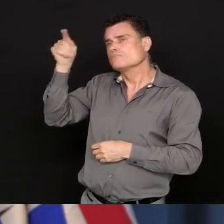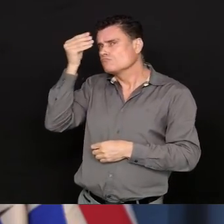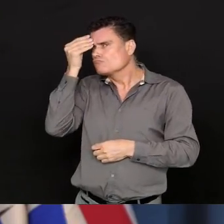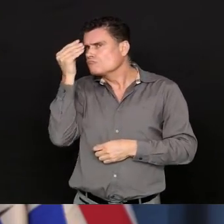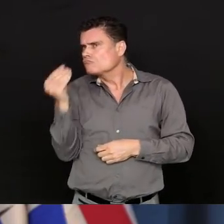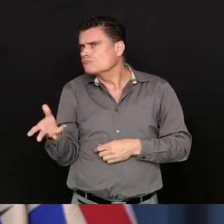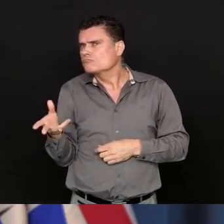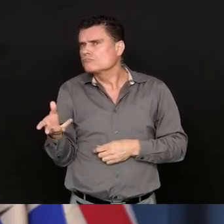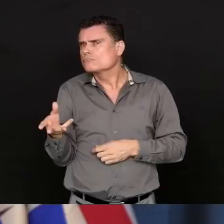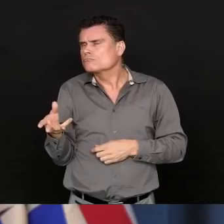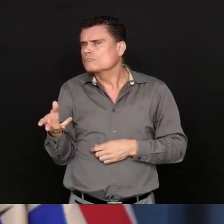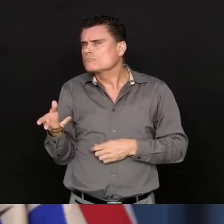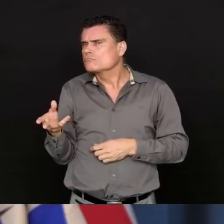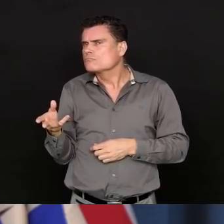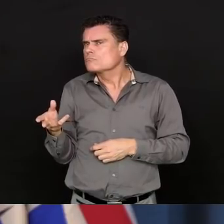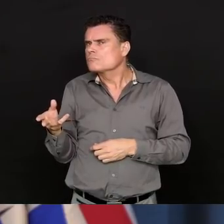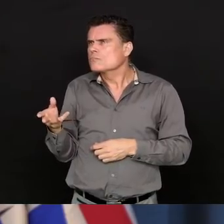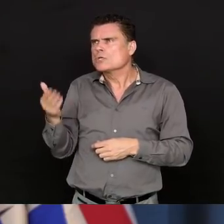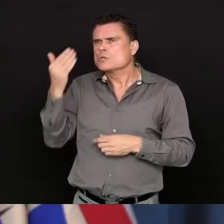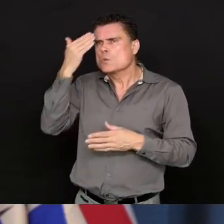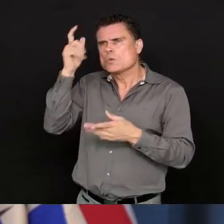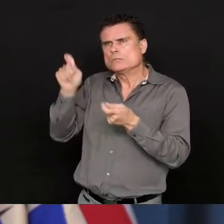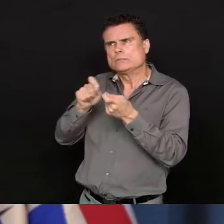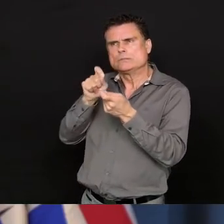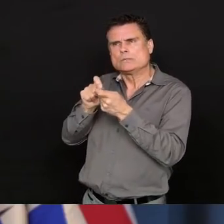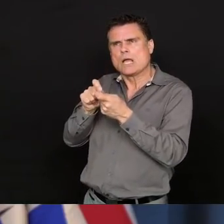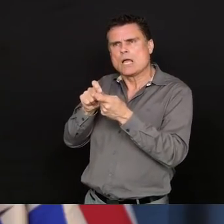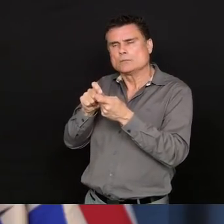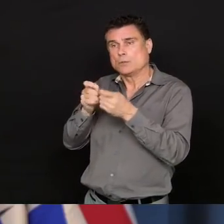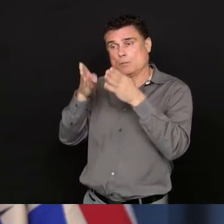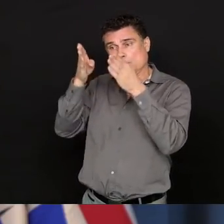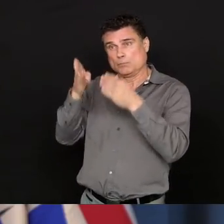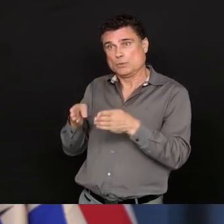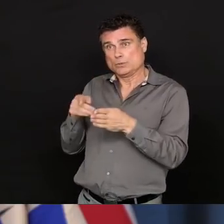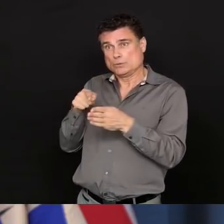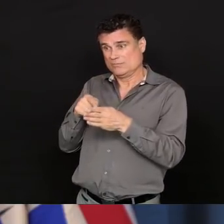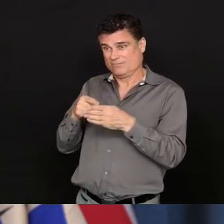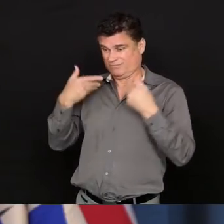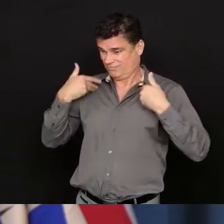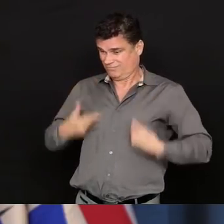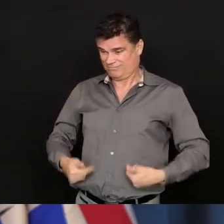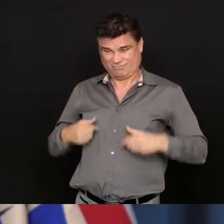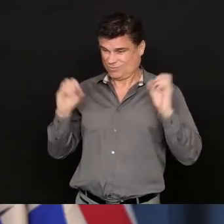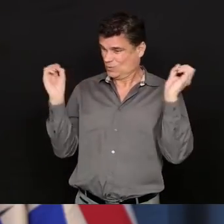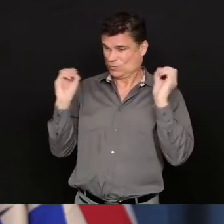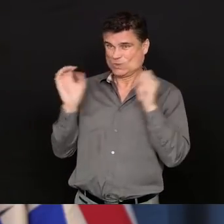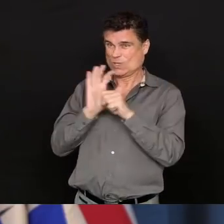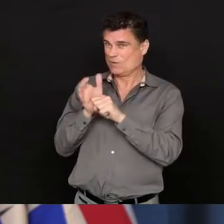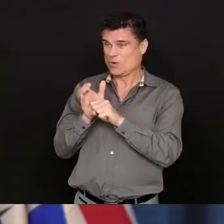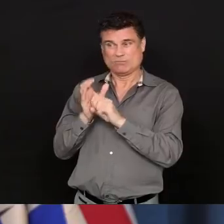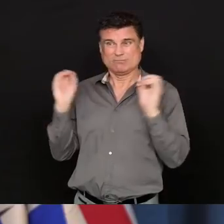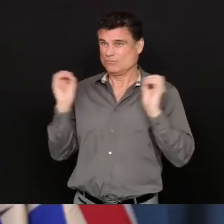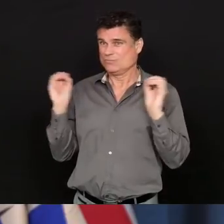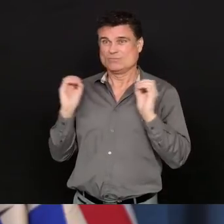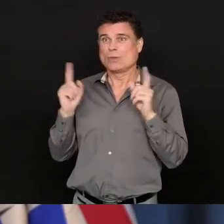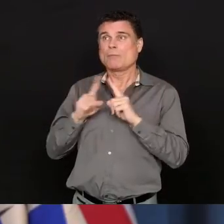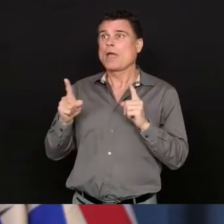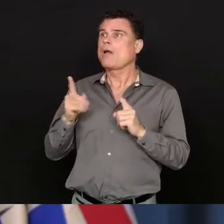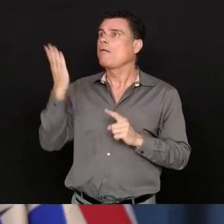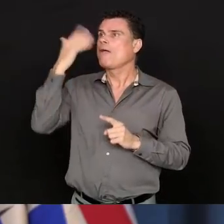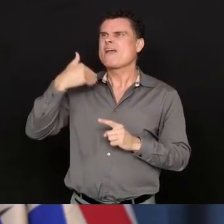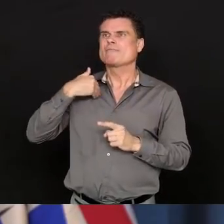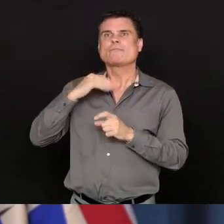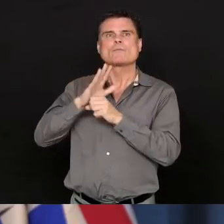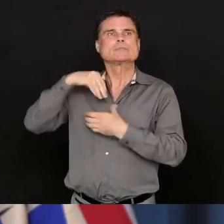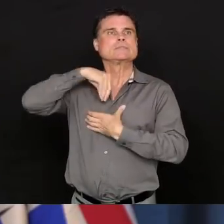symptoms, but wondering your latest thoughts on that and if yours personally have changed. Yeah, so I think I've always said that that's not